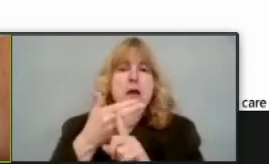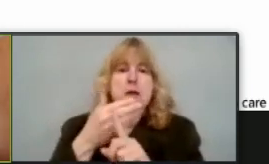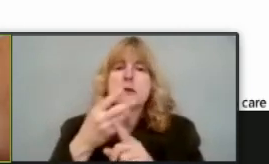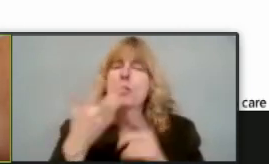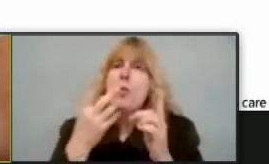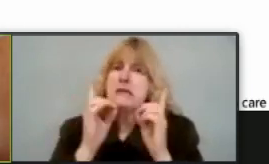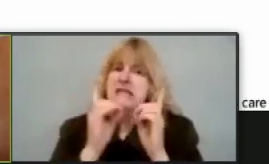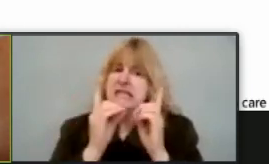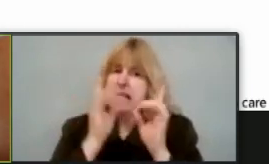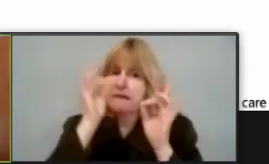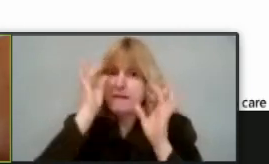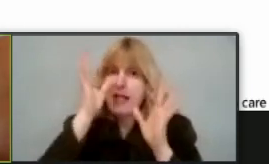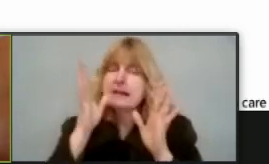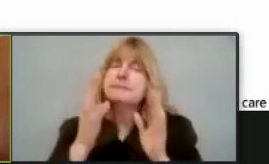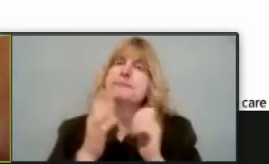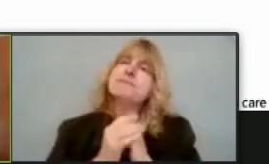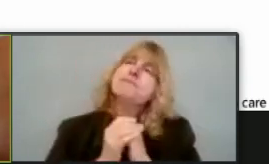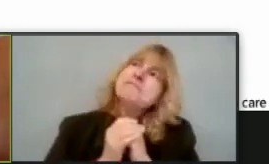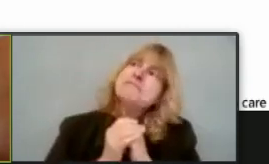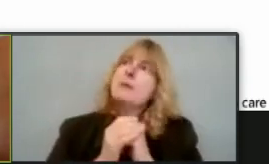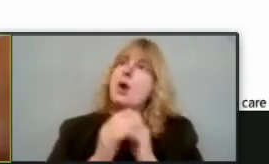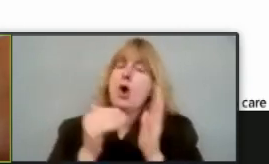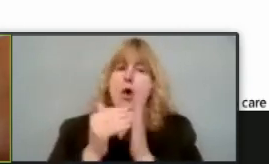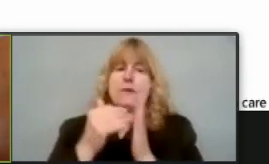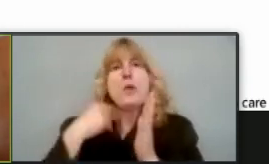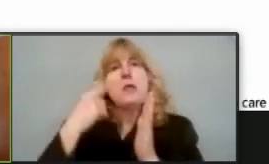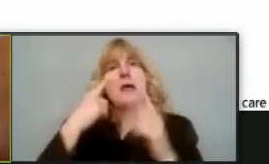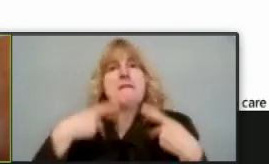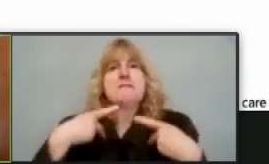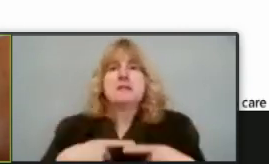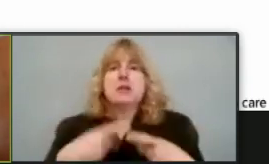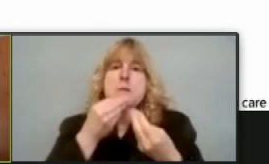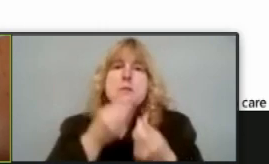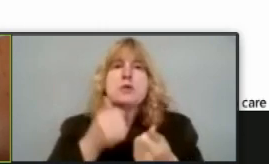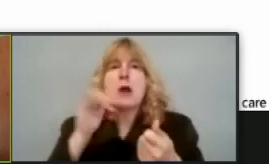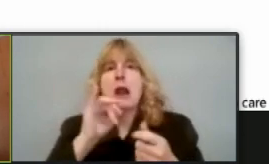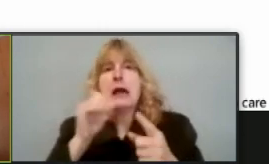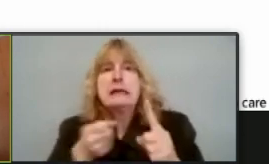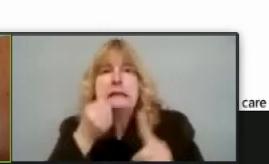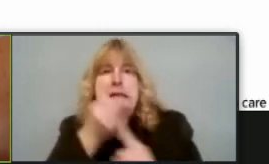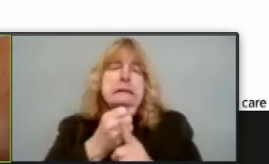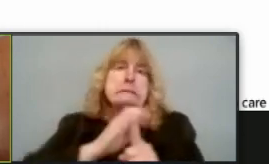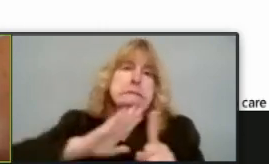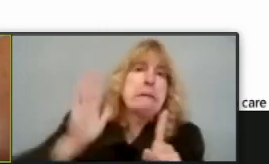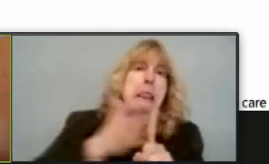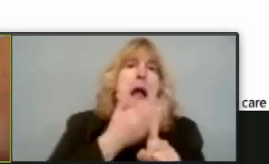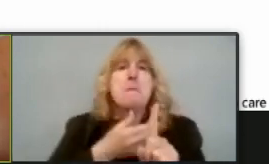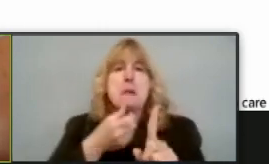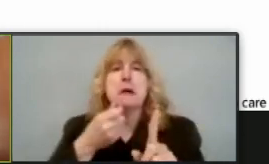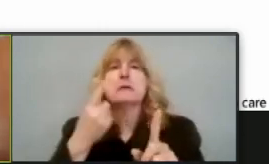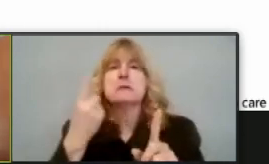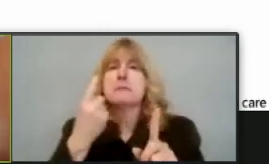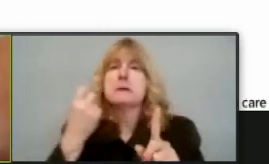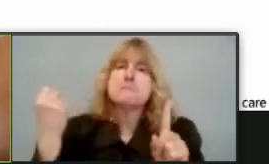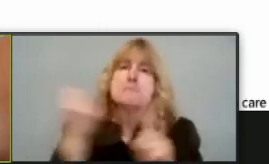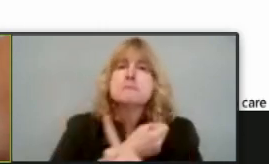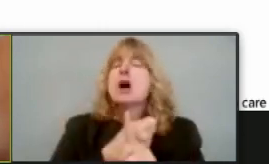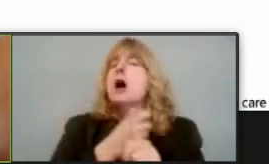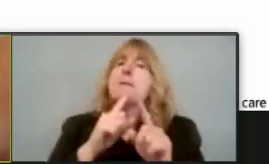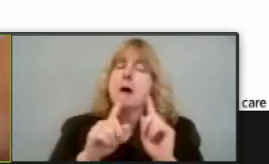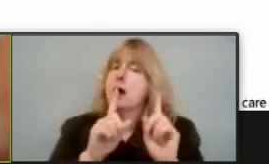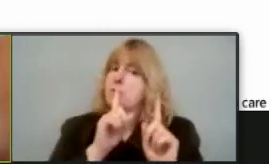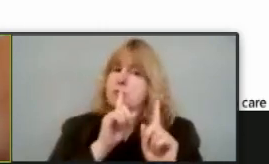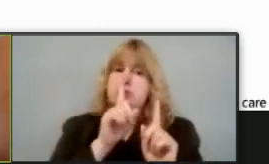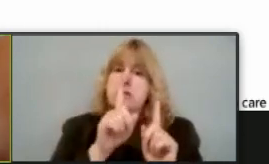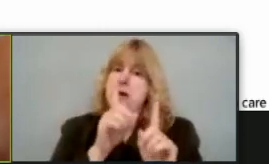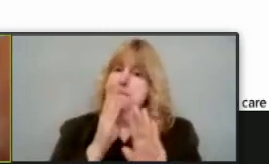dating violence, a lot of times we do think of it as this physical abuse, the hitting, the slapping, the punching, but there are a lot of red flags that happen